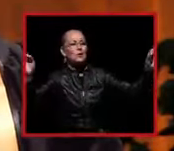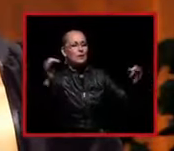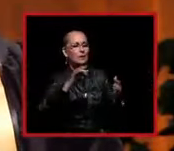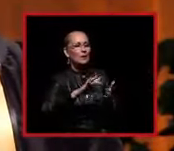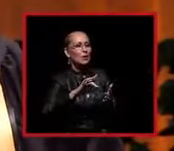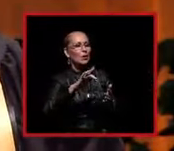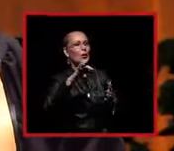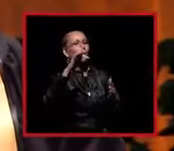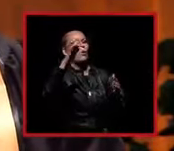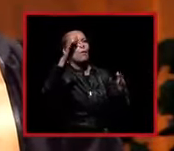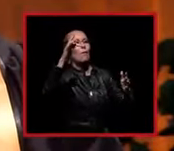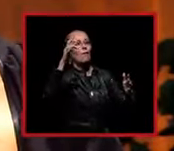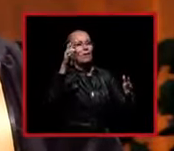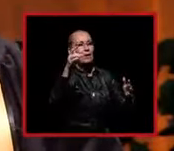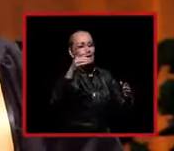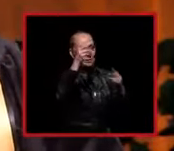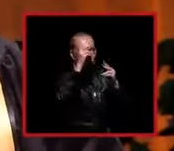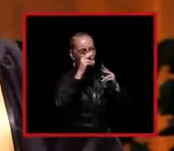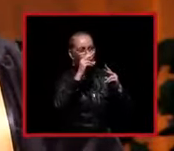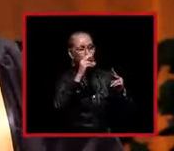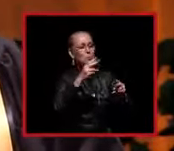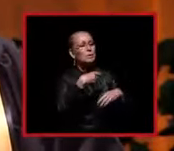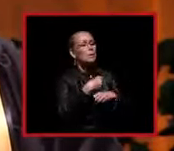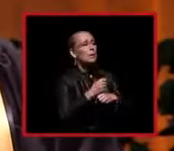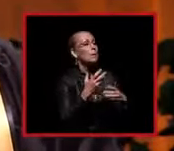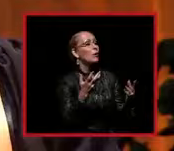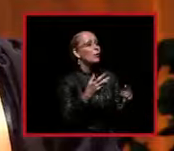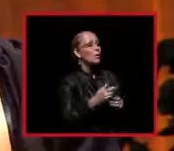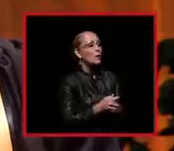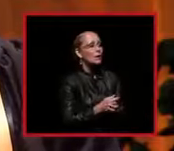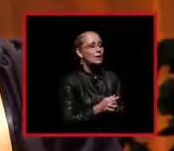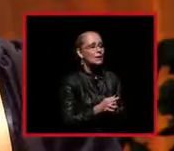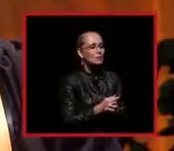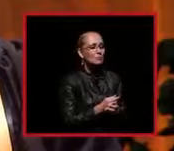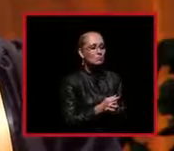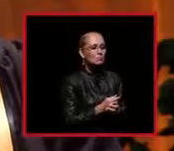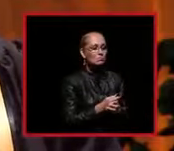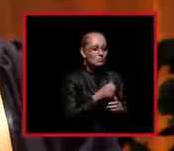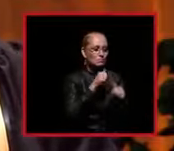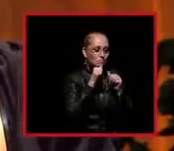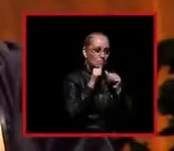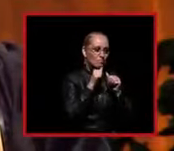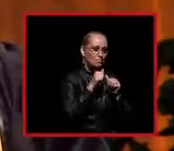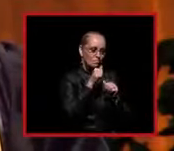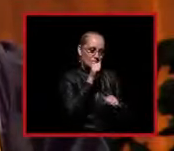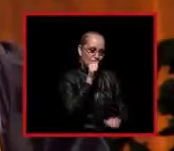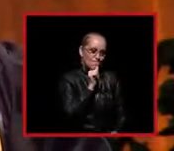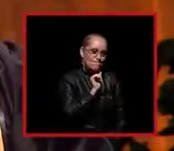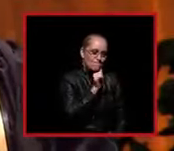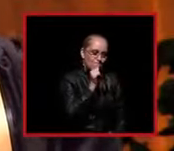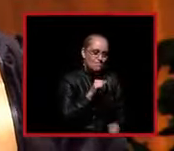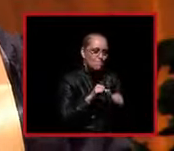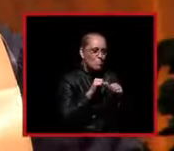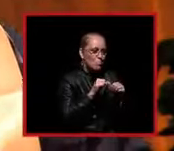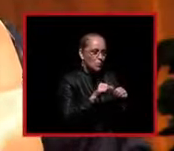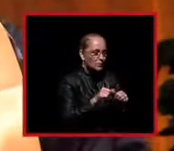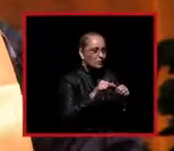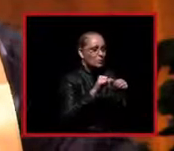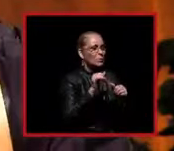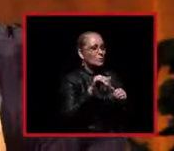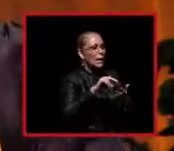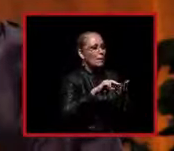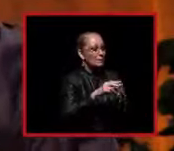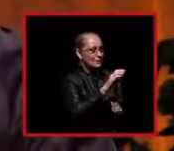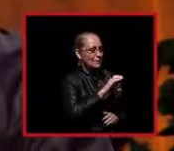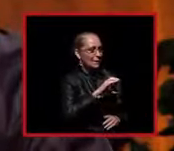that tribulation produces perseverance, and perseverance character, and character hope." The choices